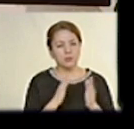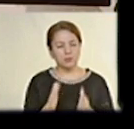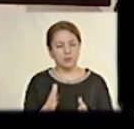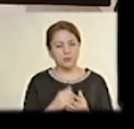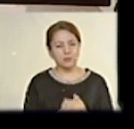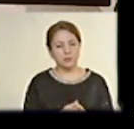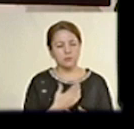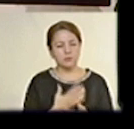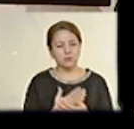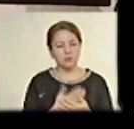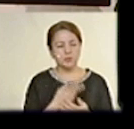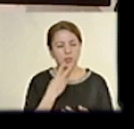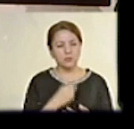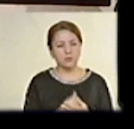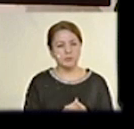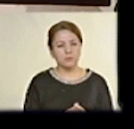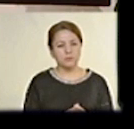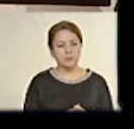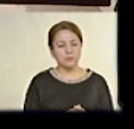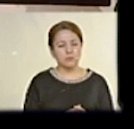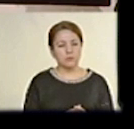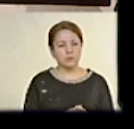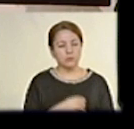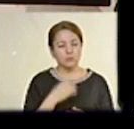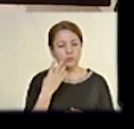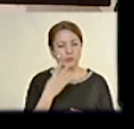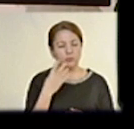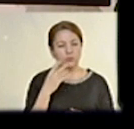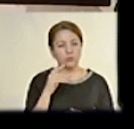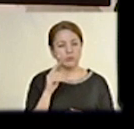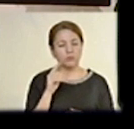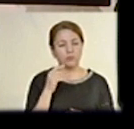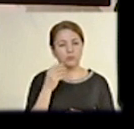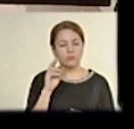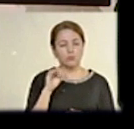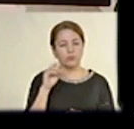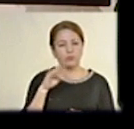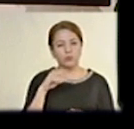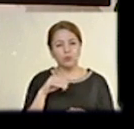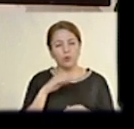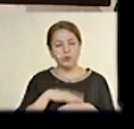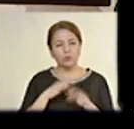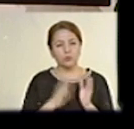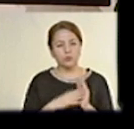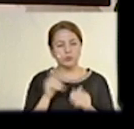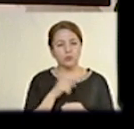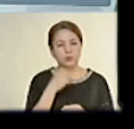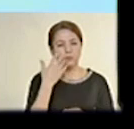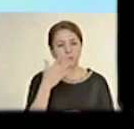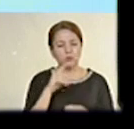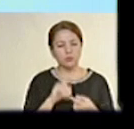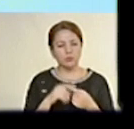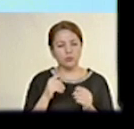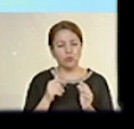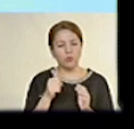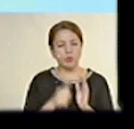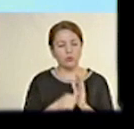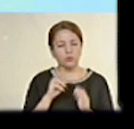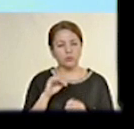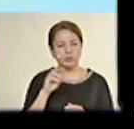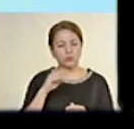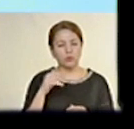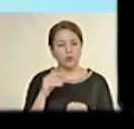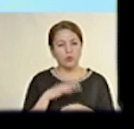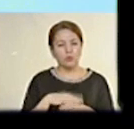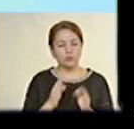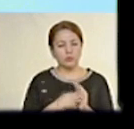navbatdagi misolga e'tibor qiling. 4 butun 19 dan 5 qo'shilgan 6 butun 19 dan 1 qo'shilgan 3